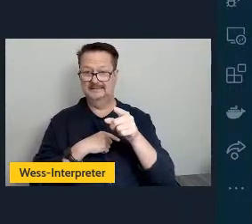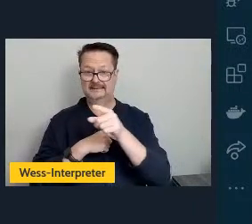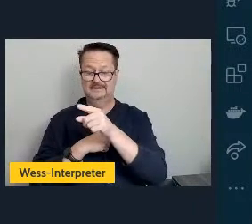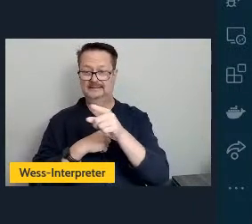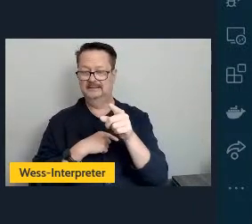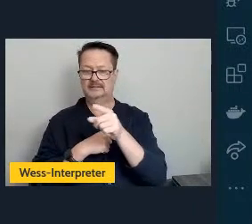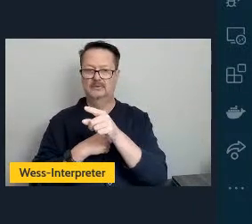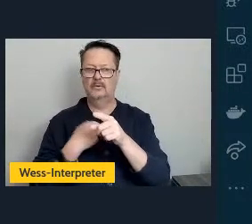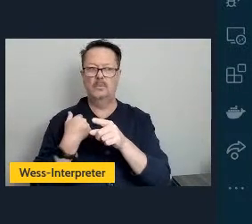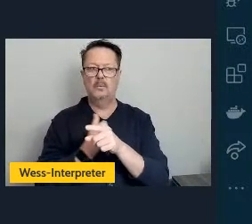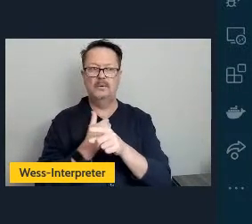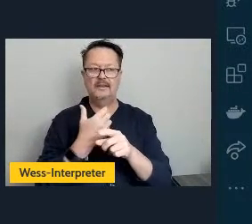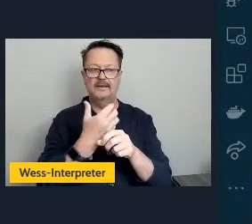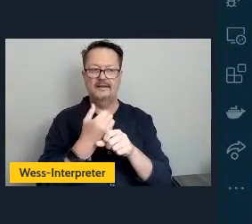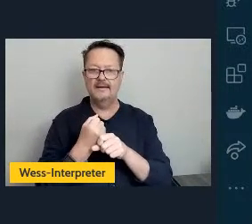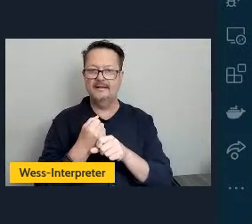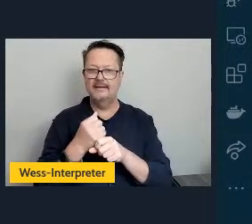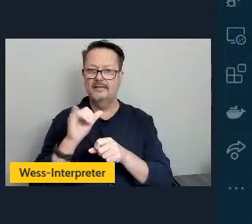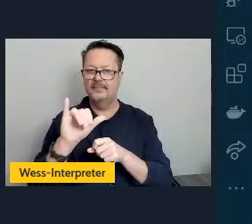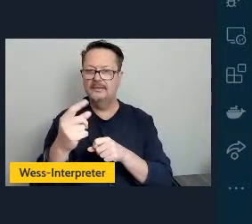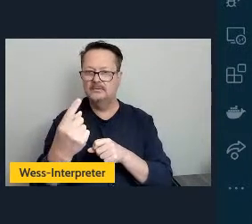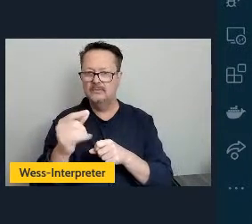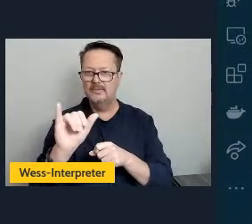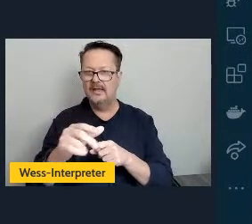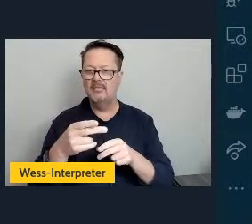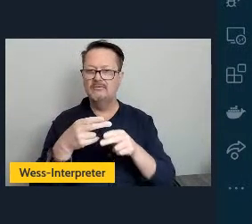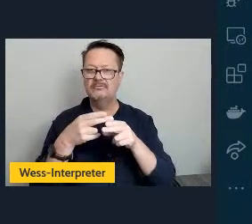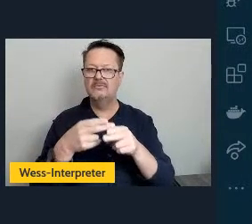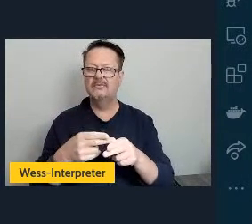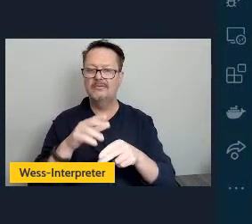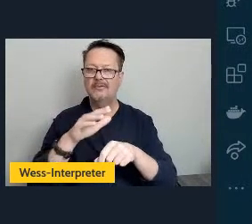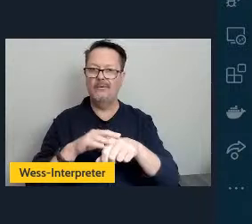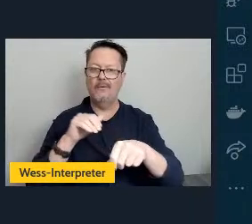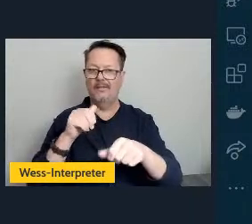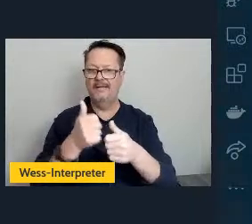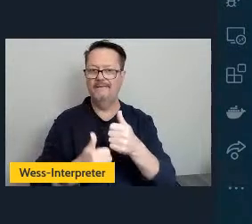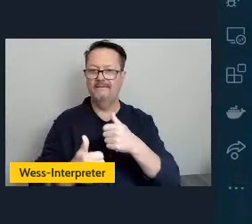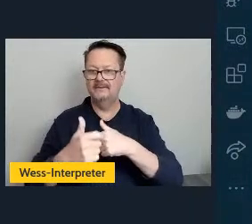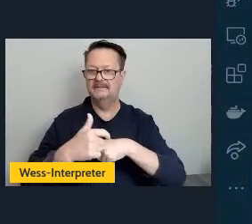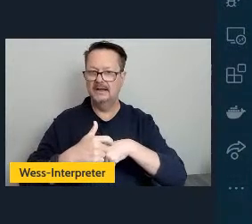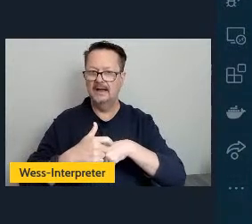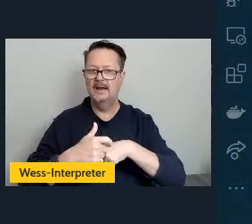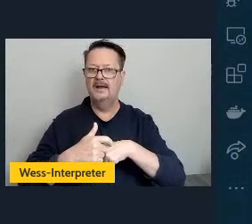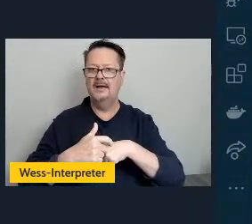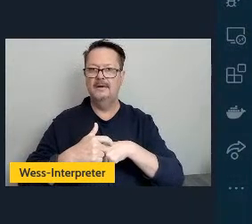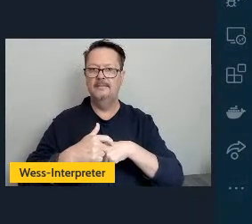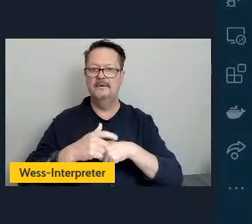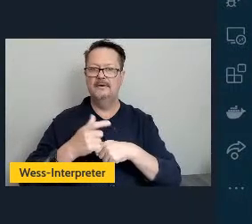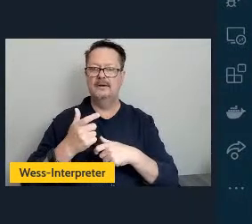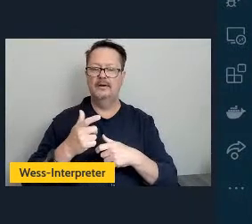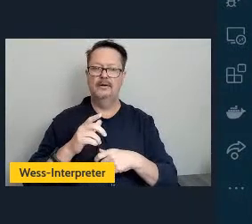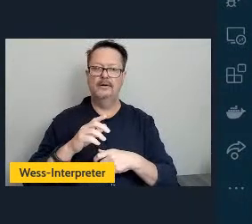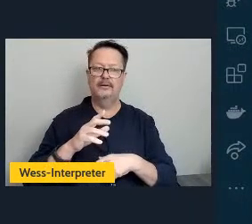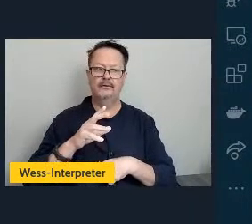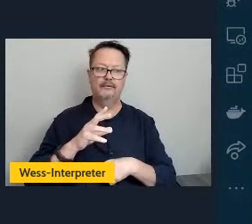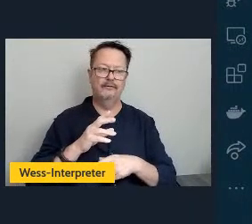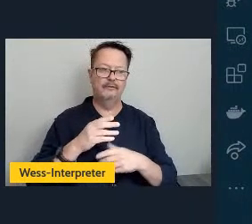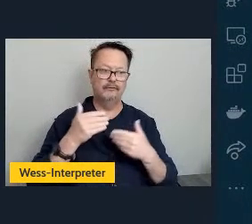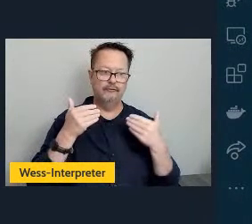we get this one, this gets called every time there's a create, update, or delete